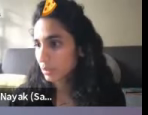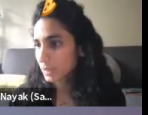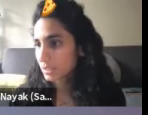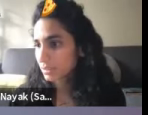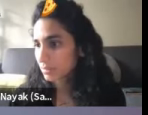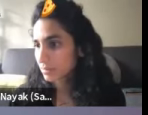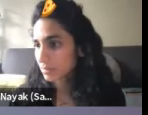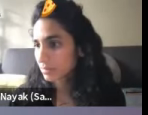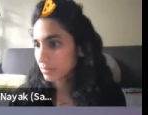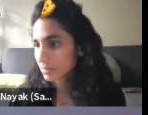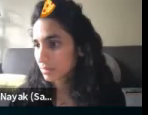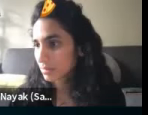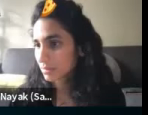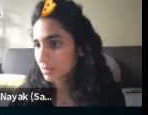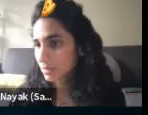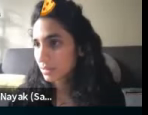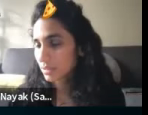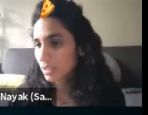Oops.